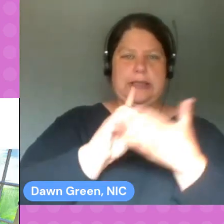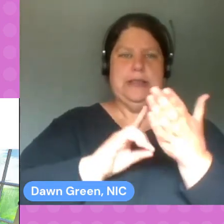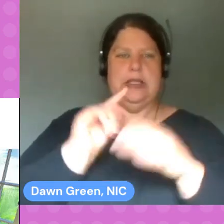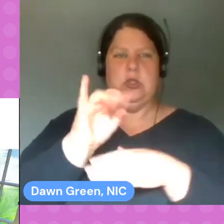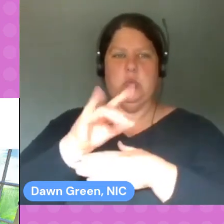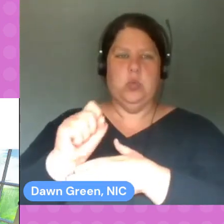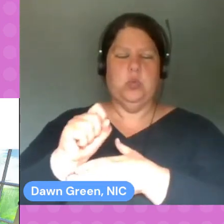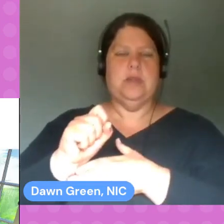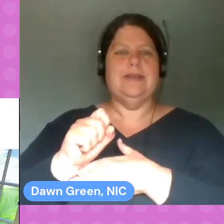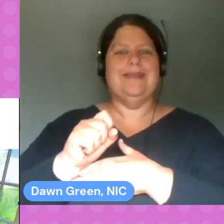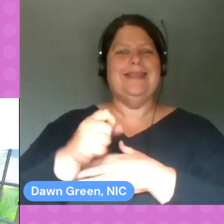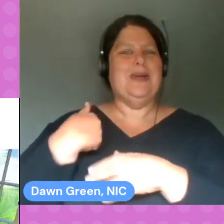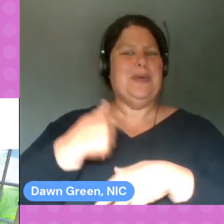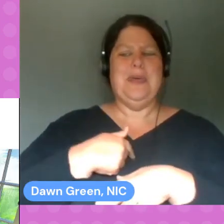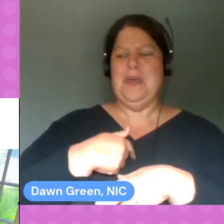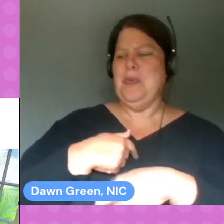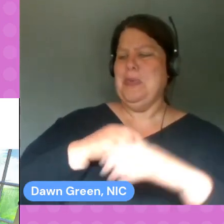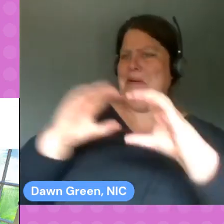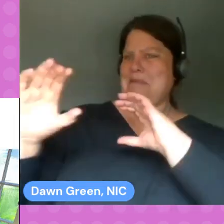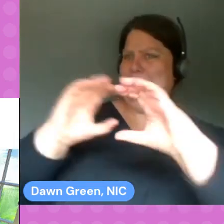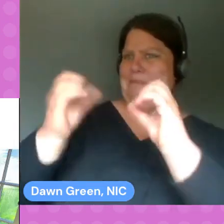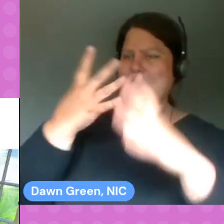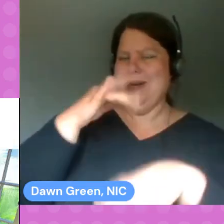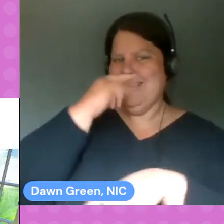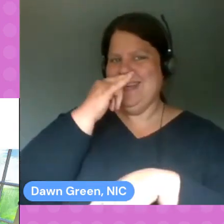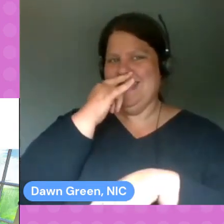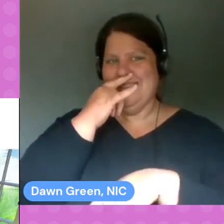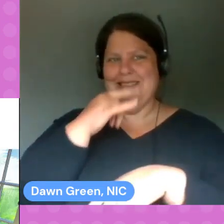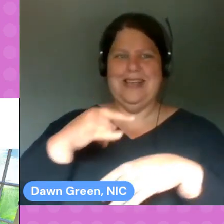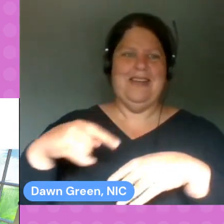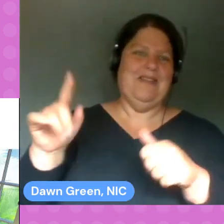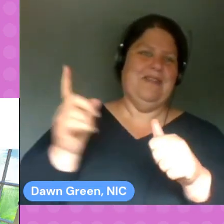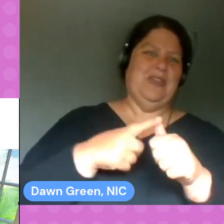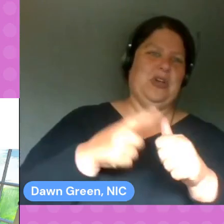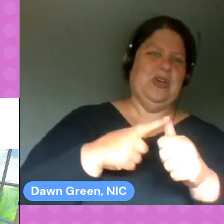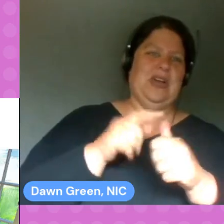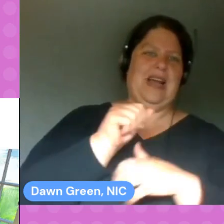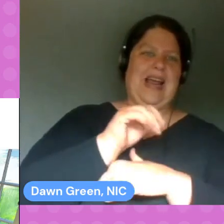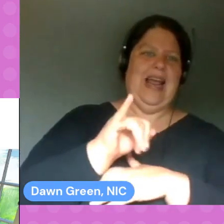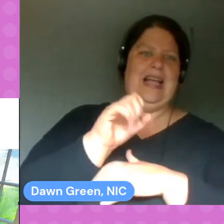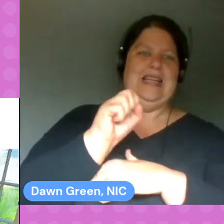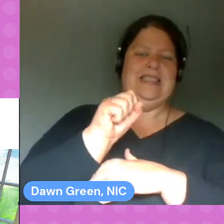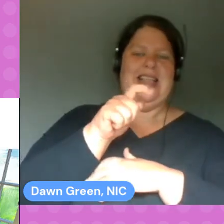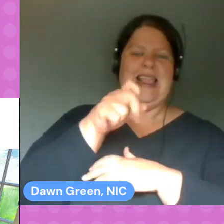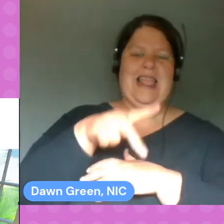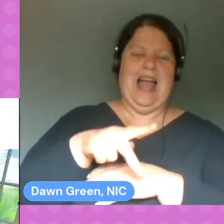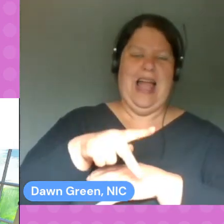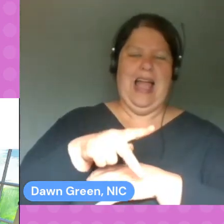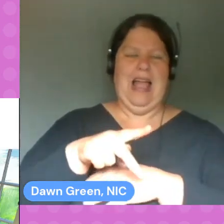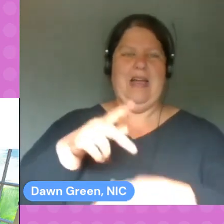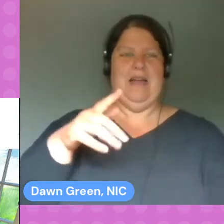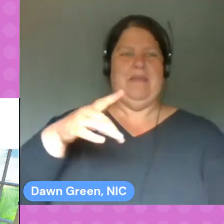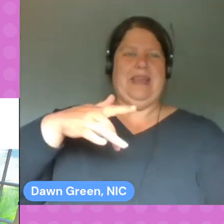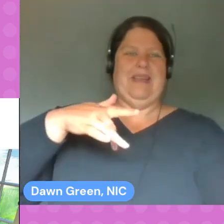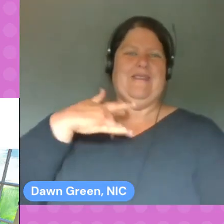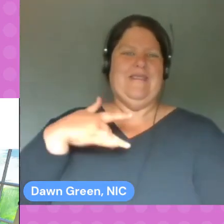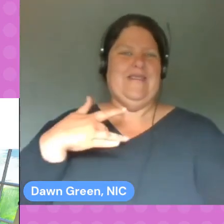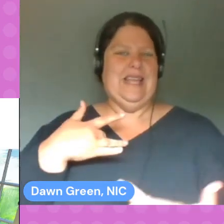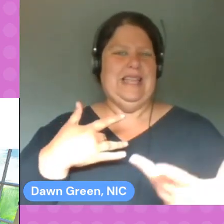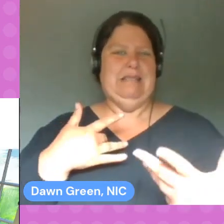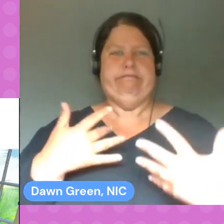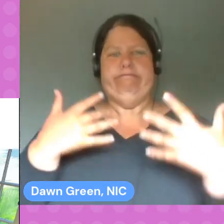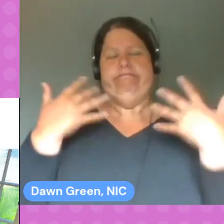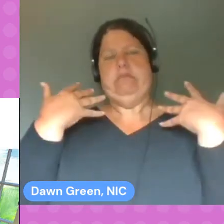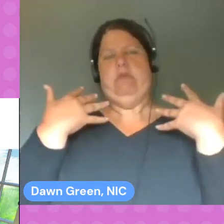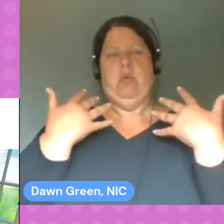with a lot of kids, their top concerns are AI slop. They are generally underwhelmed with things that are getting tagged into the